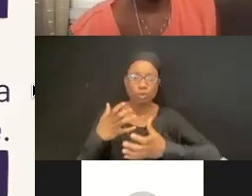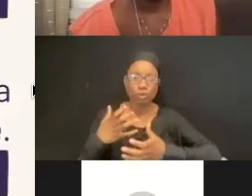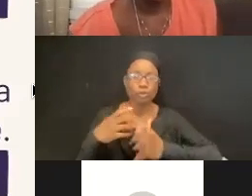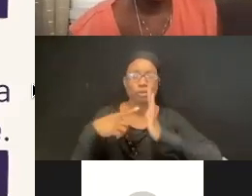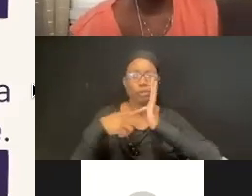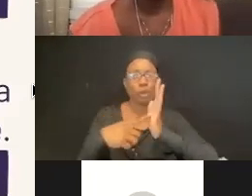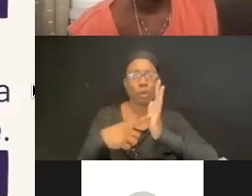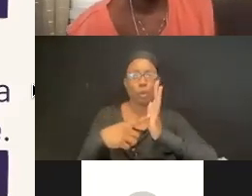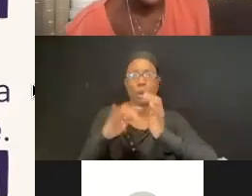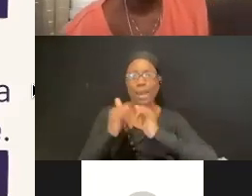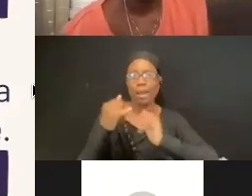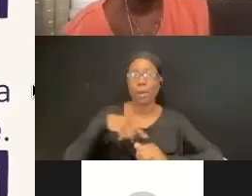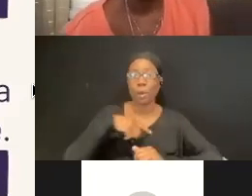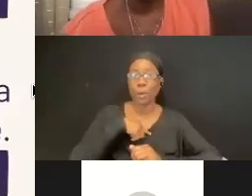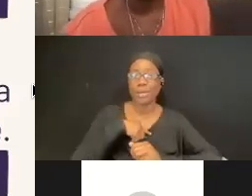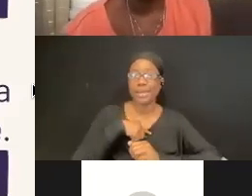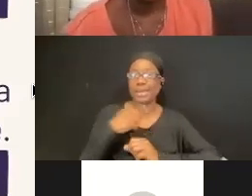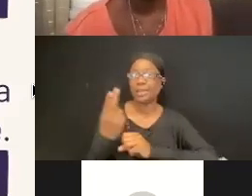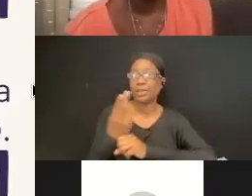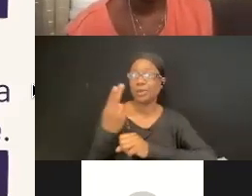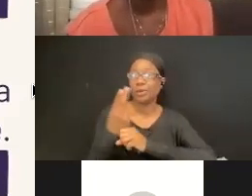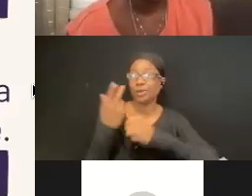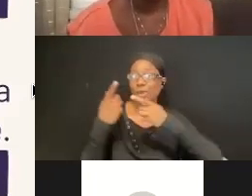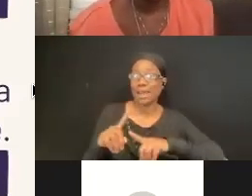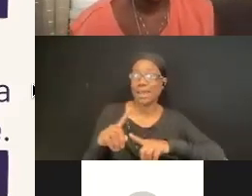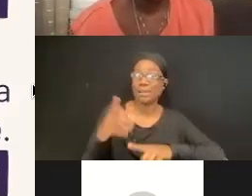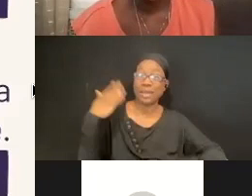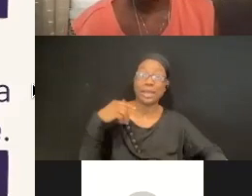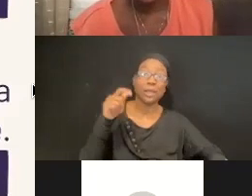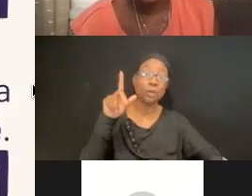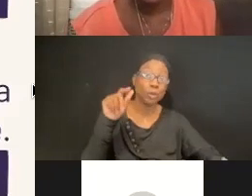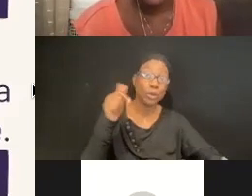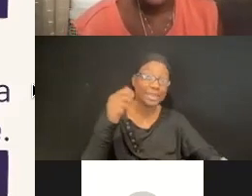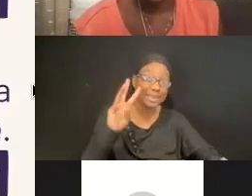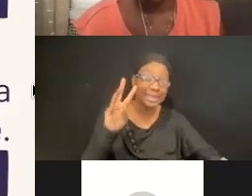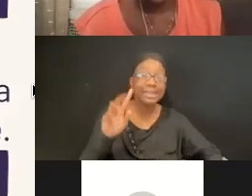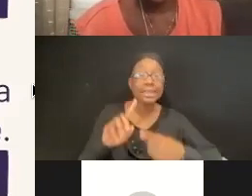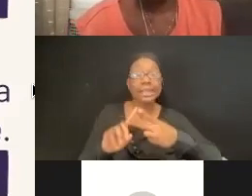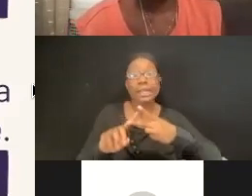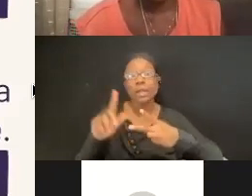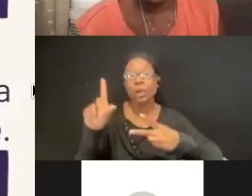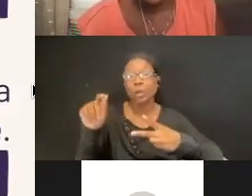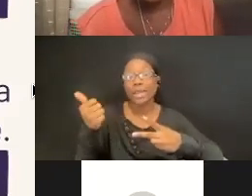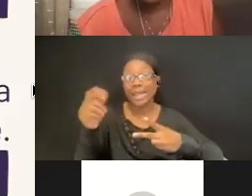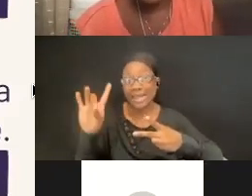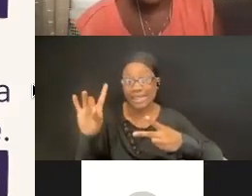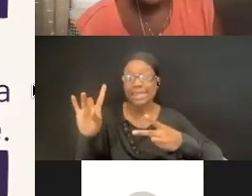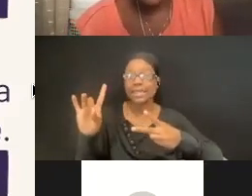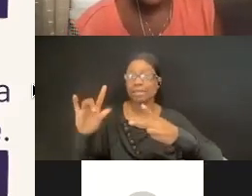how we used what happened from 2018 and 2016 to speed up to the work this